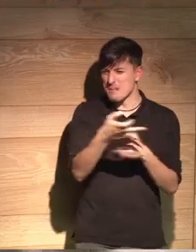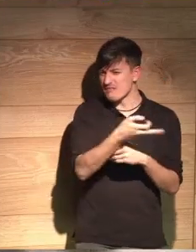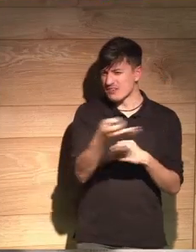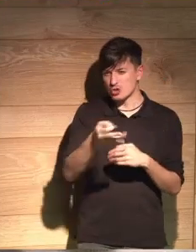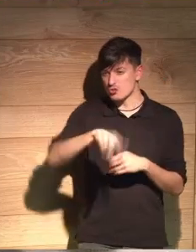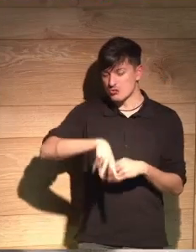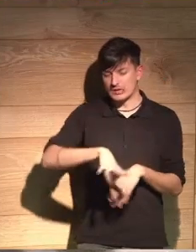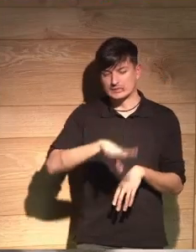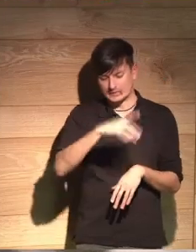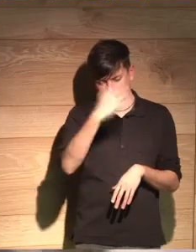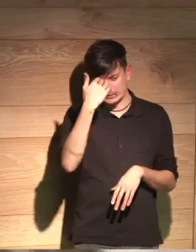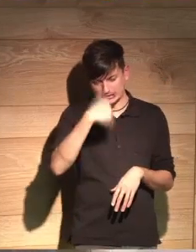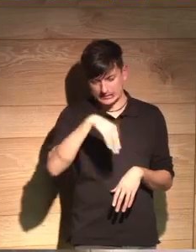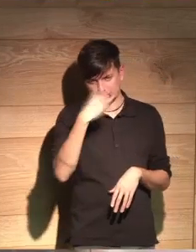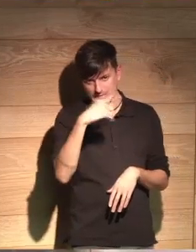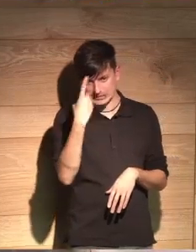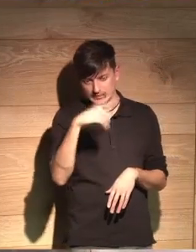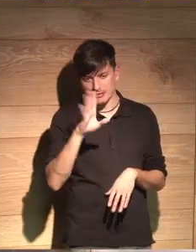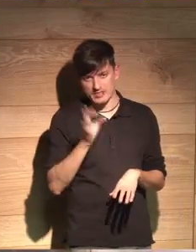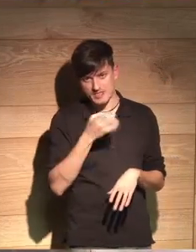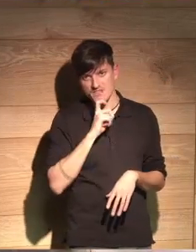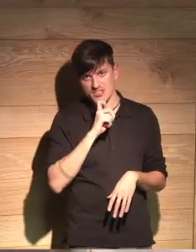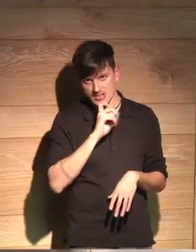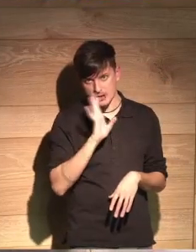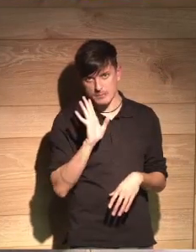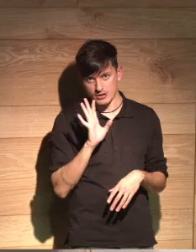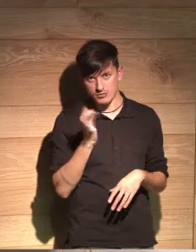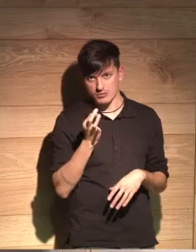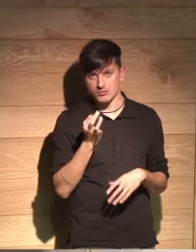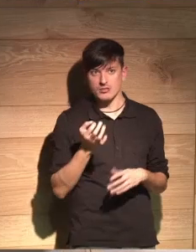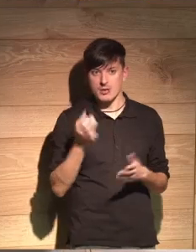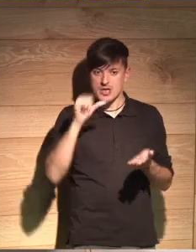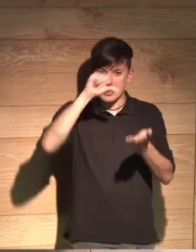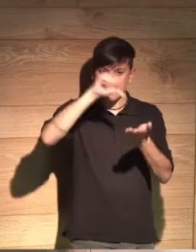will never be perfect. No, it will be tough, but it has to be in the